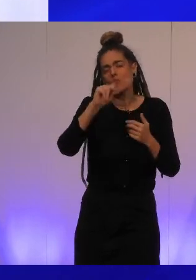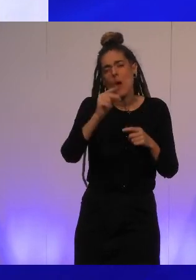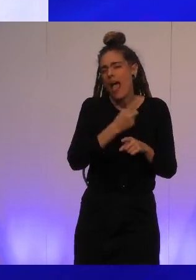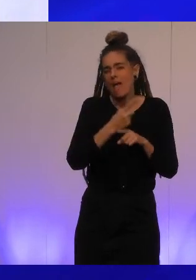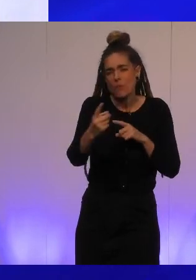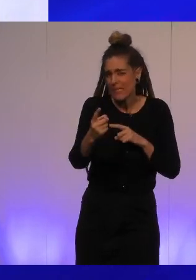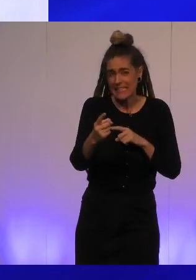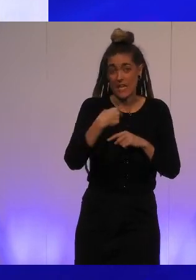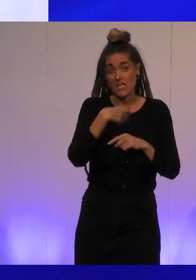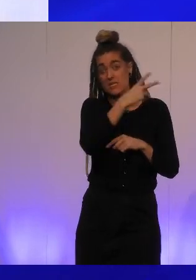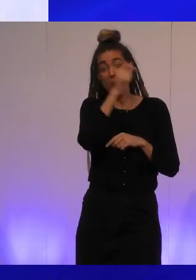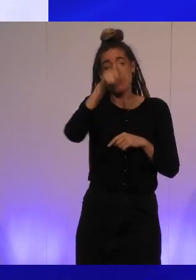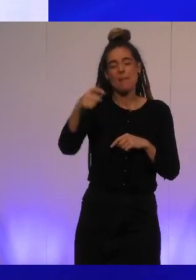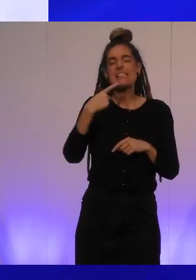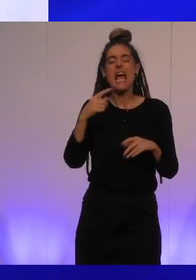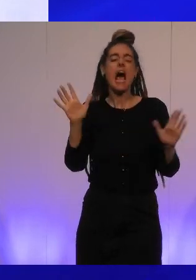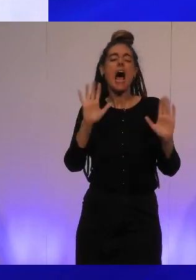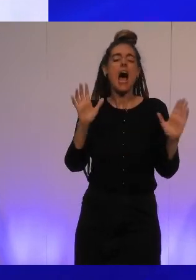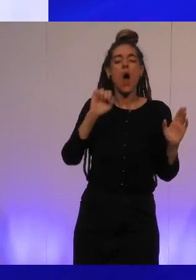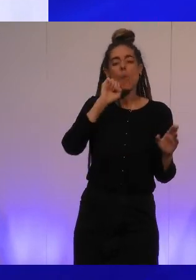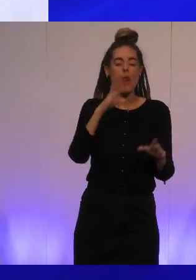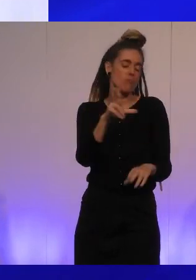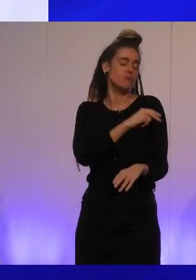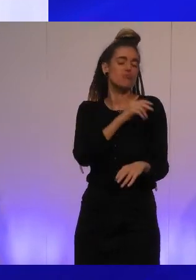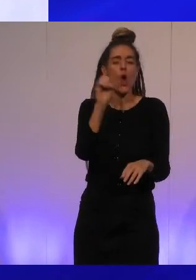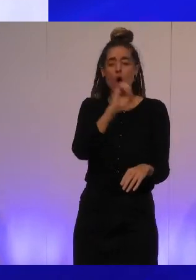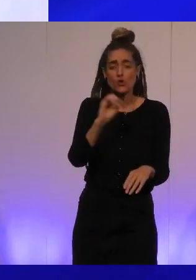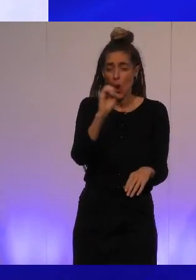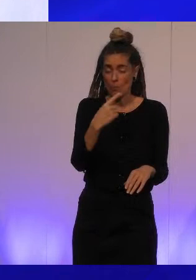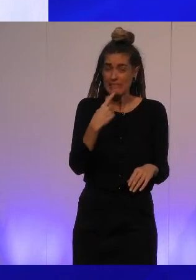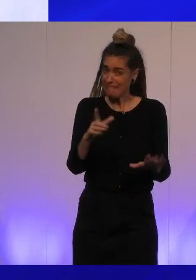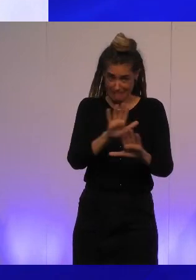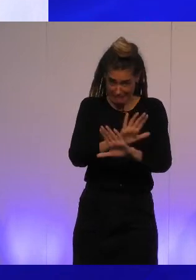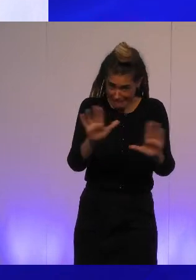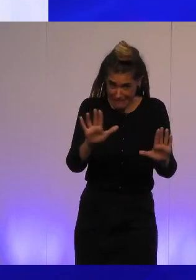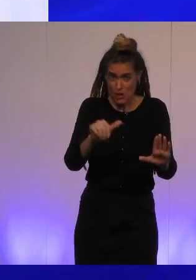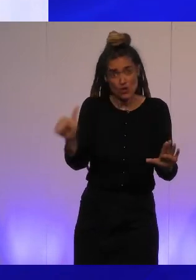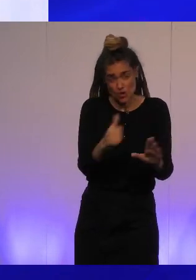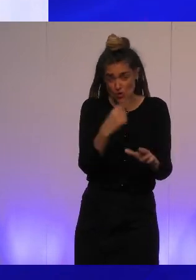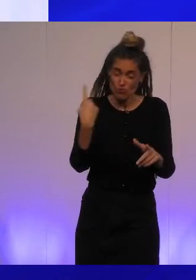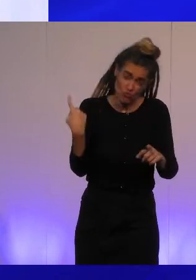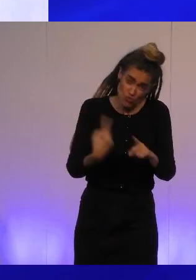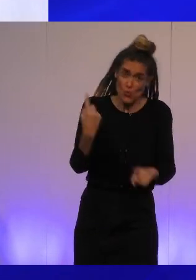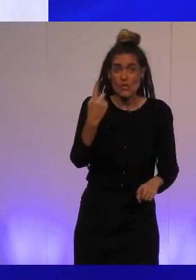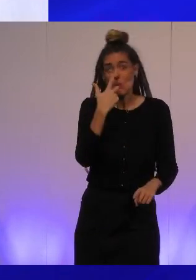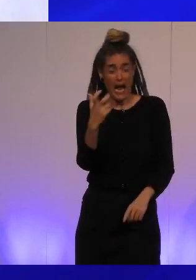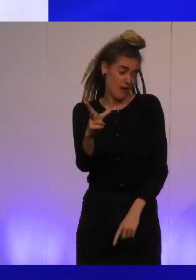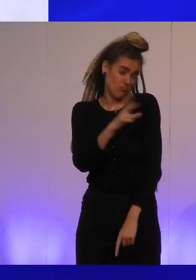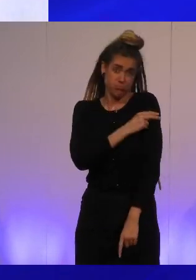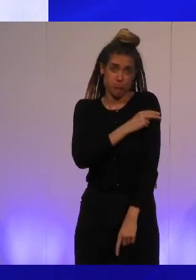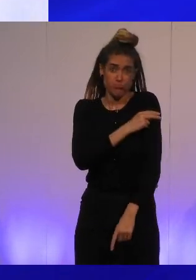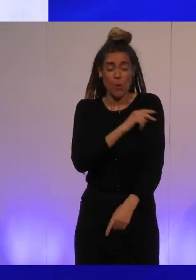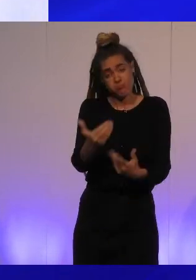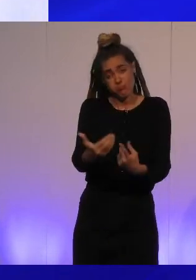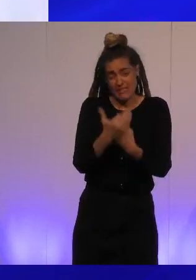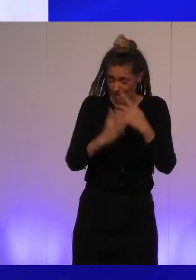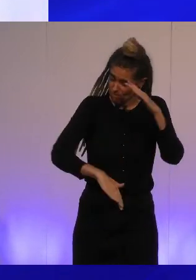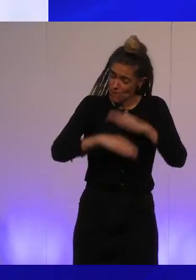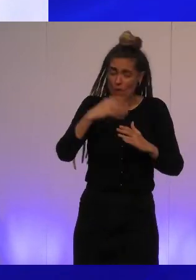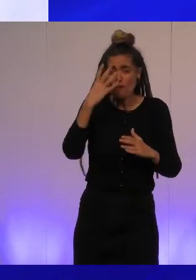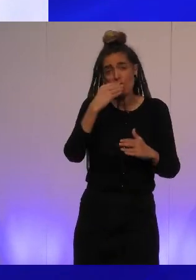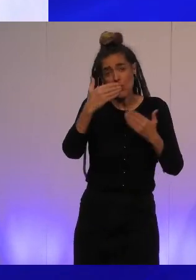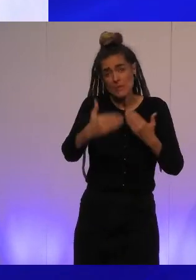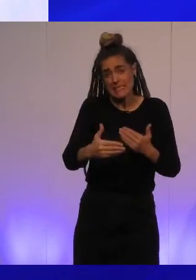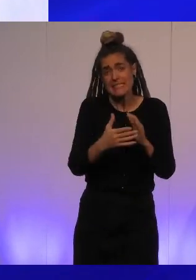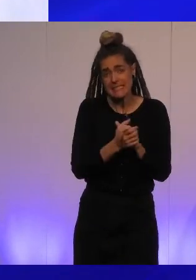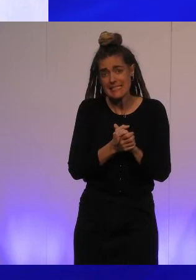we've reiterated the message that get it as soon as you can. It will protect you for the flu season. So yes, and